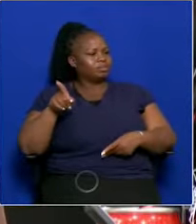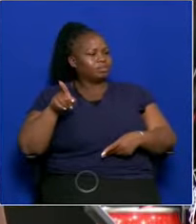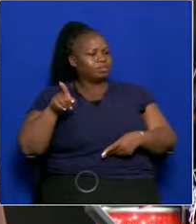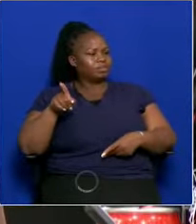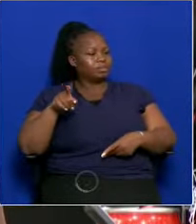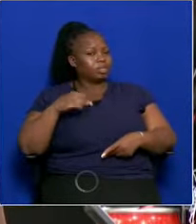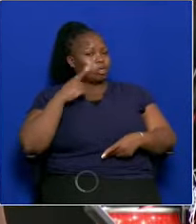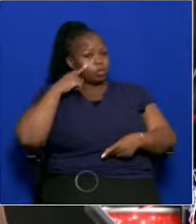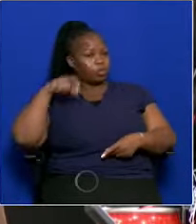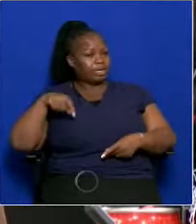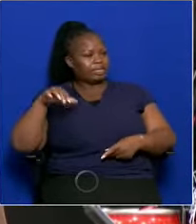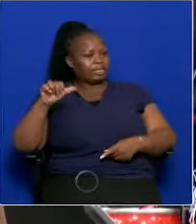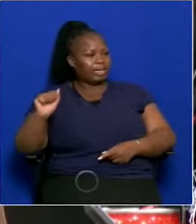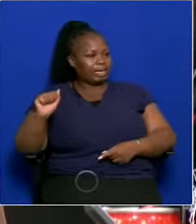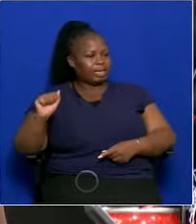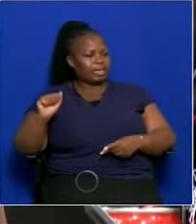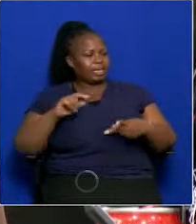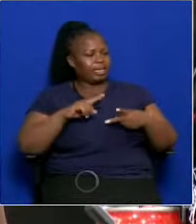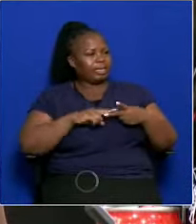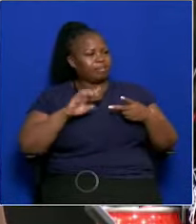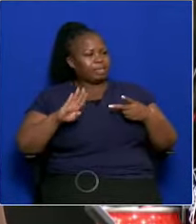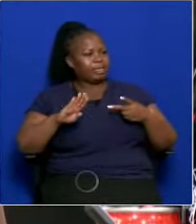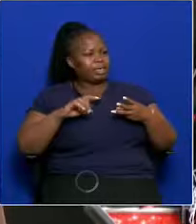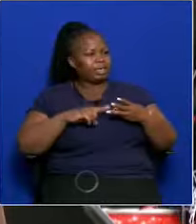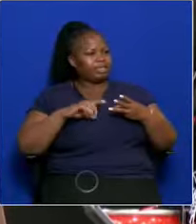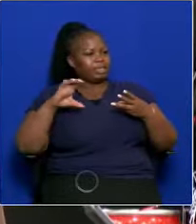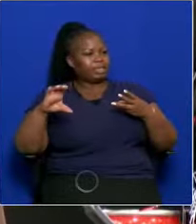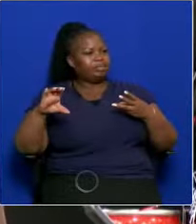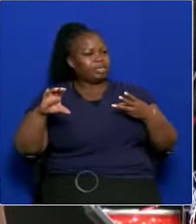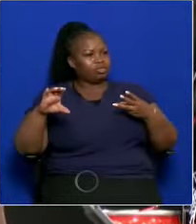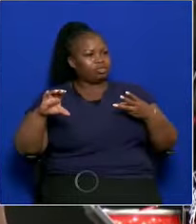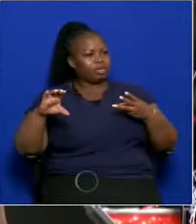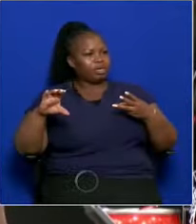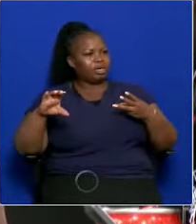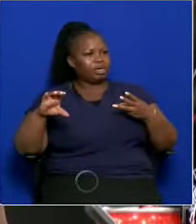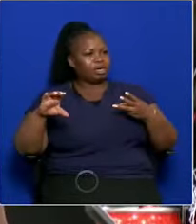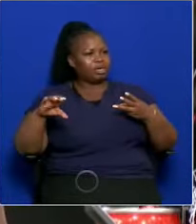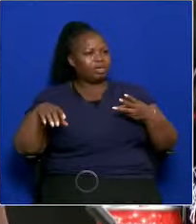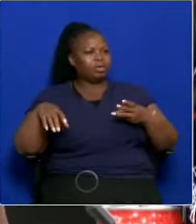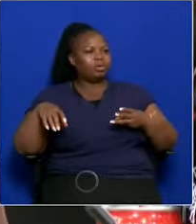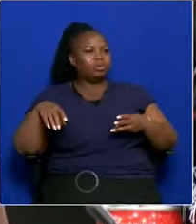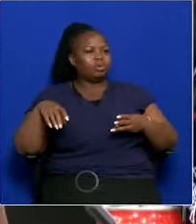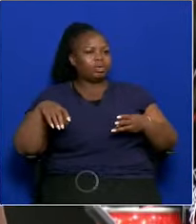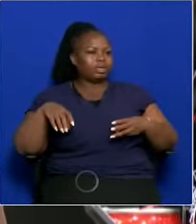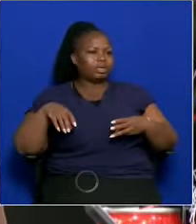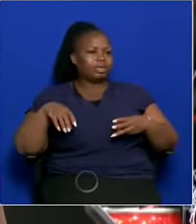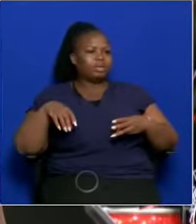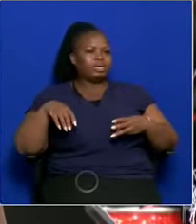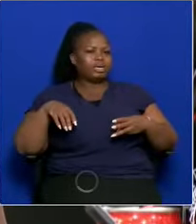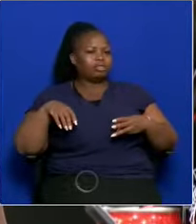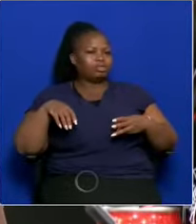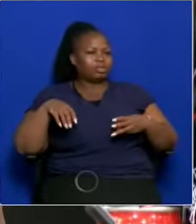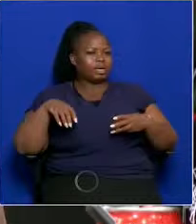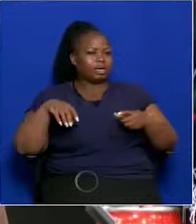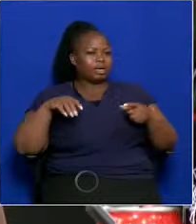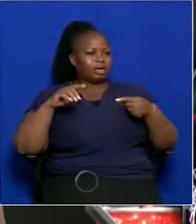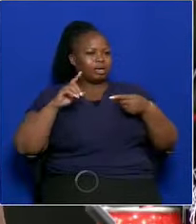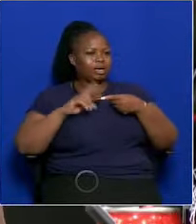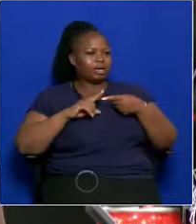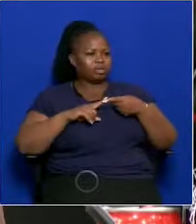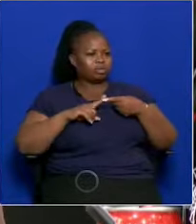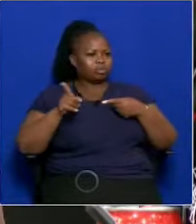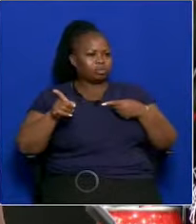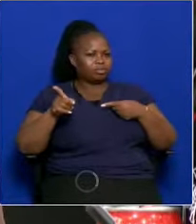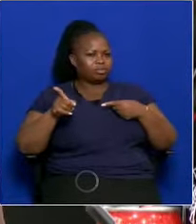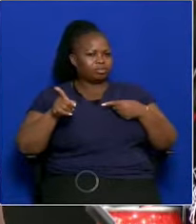B, and C and the whole team were undertaking. So just because you were gone and